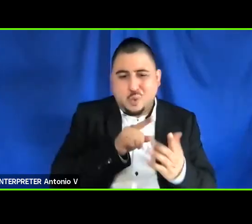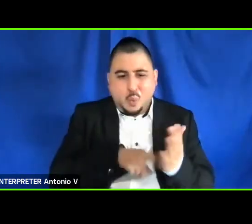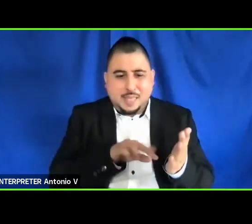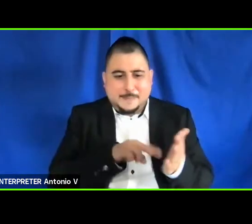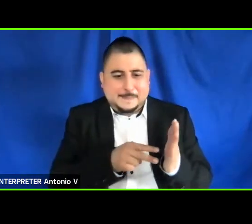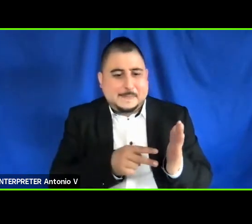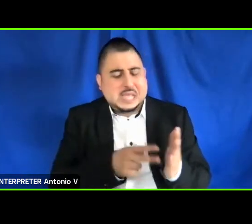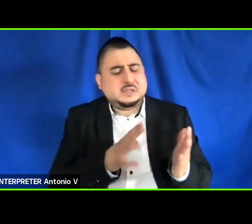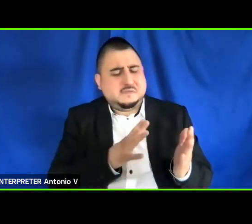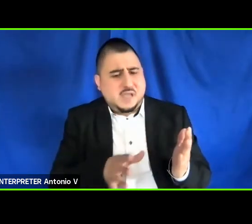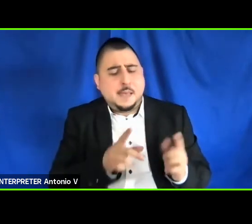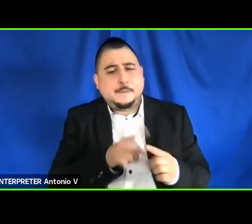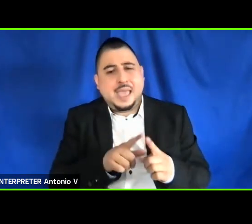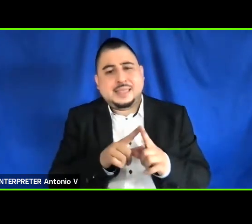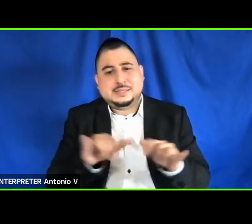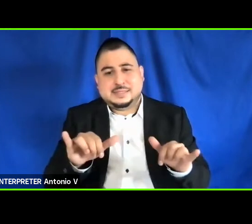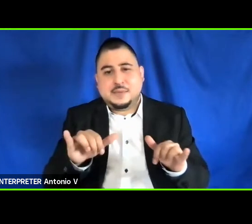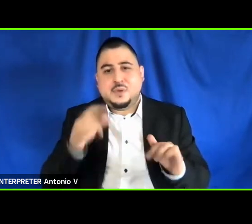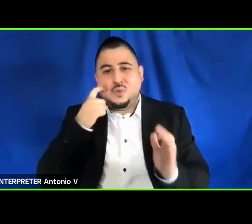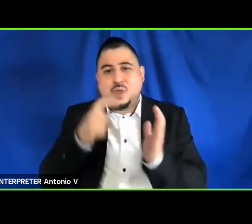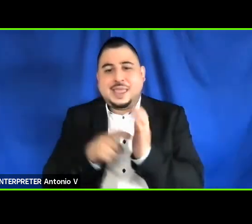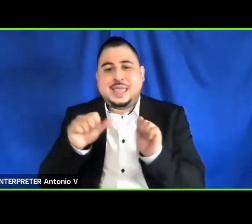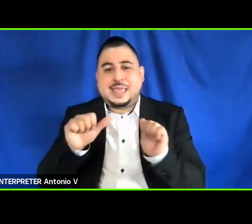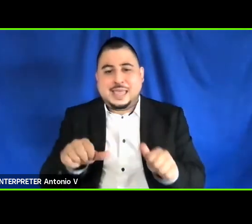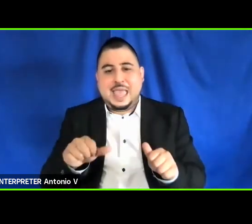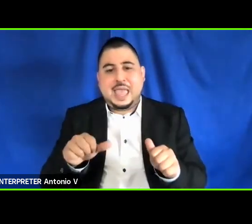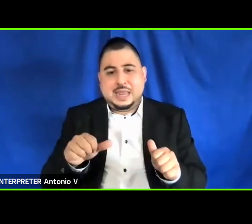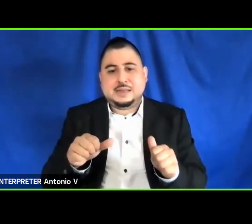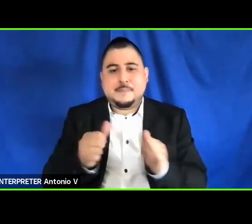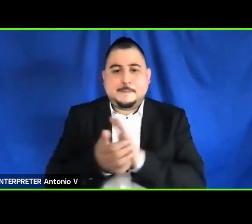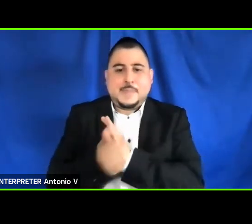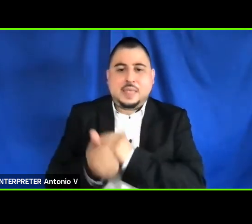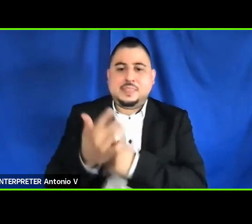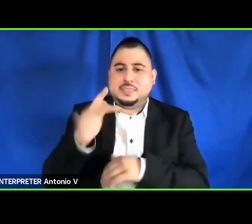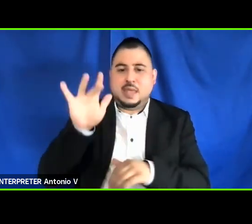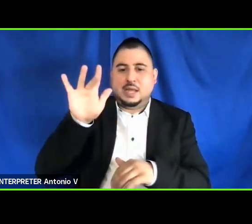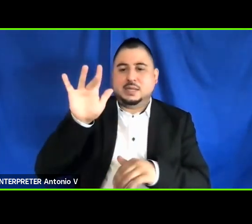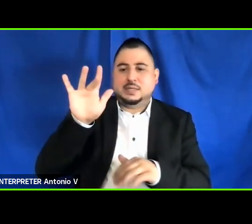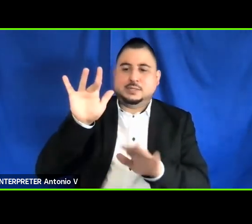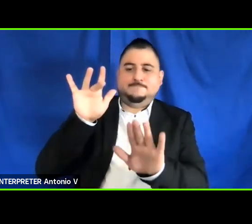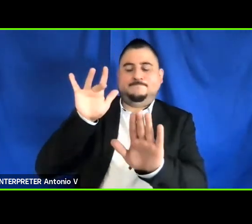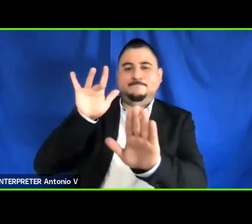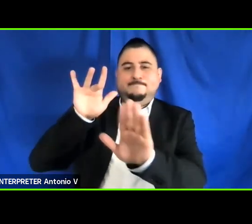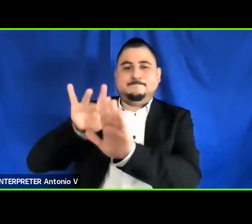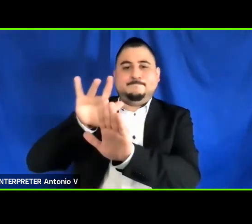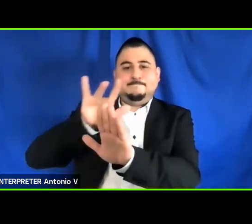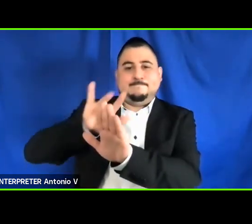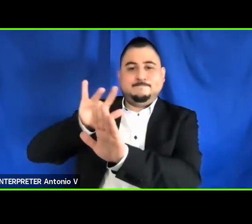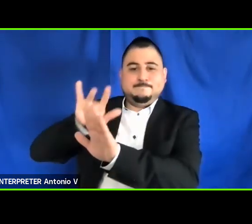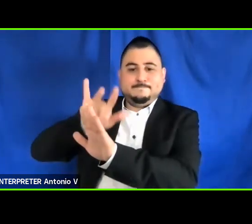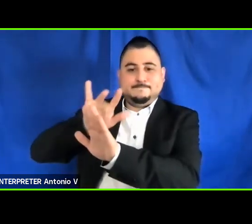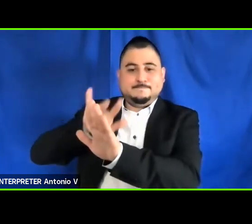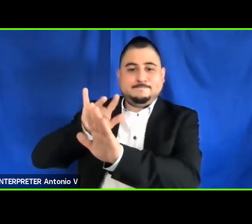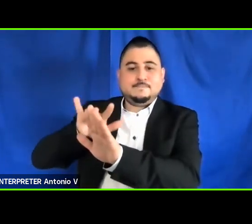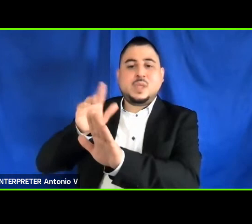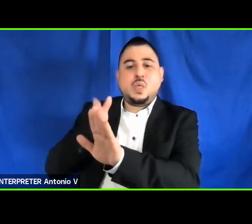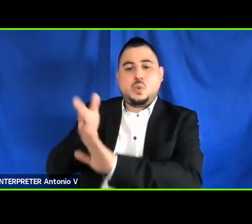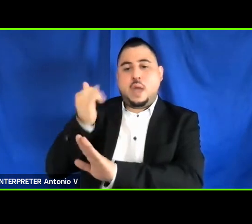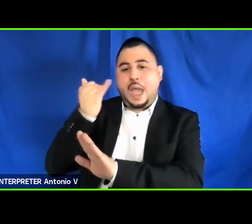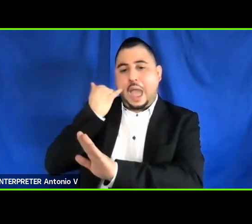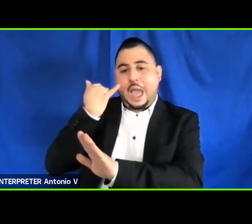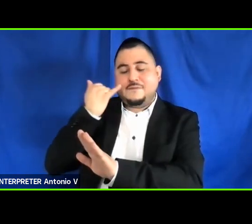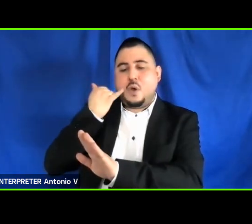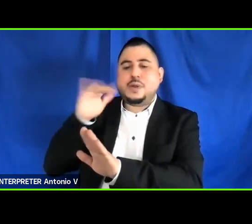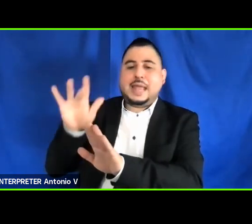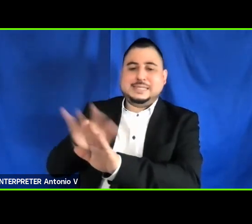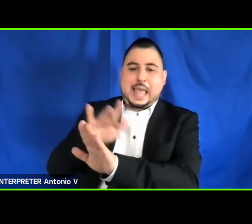is. But we've also recognized we've been able to master the touchscreen technology too, through gestures, et cetera, through iPhone, tablets, et cetera.